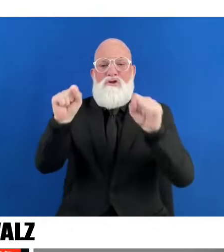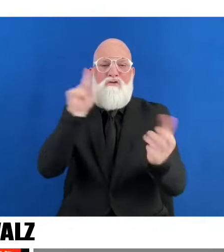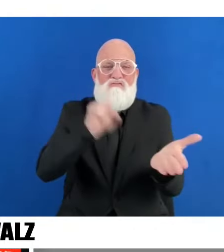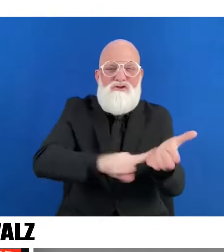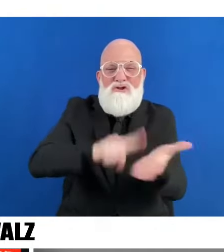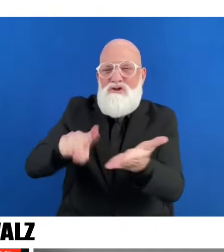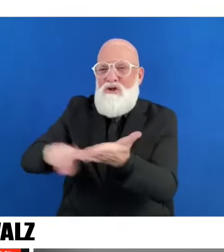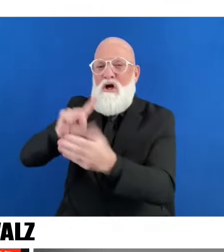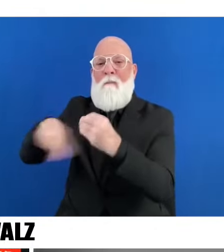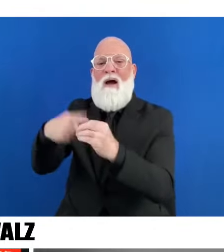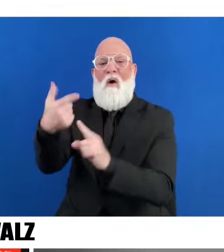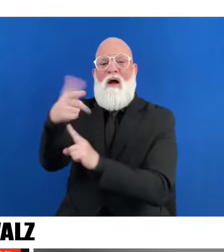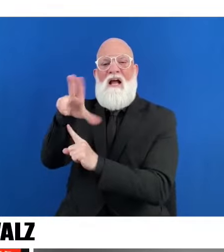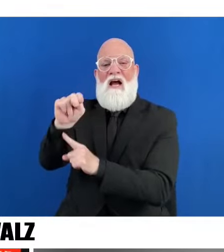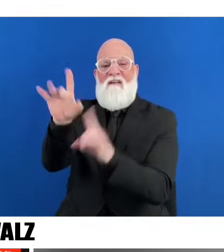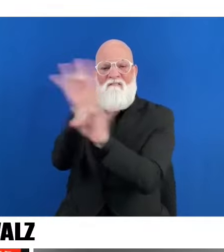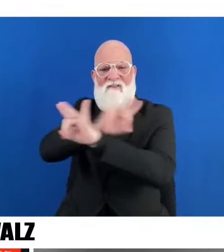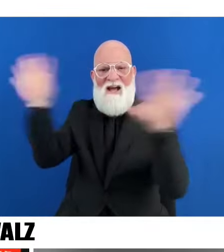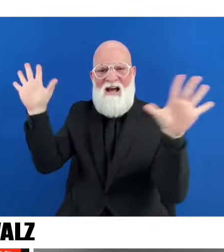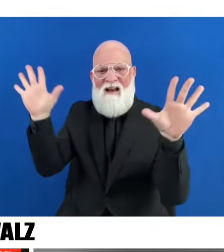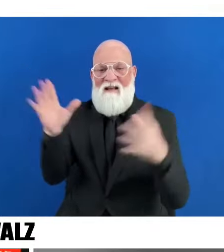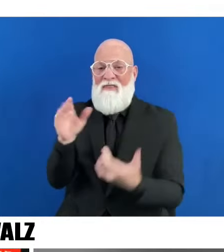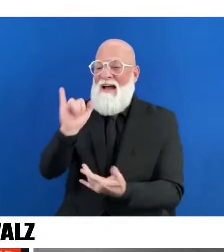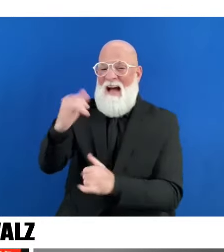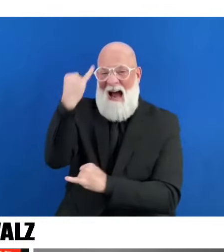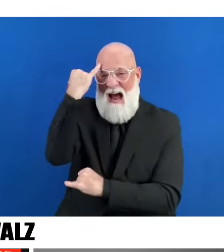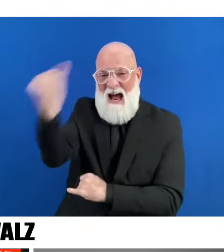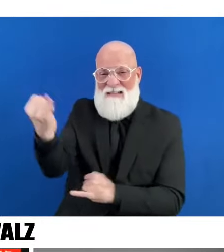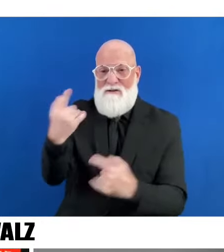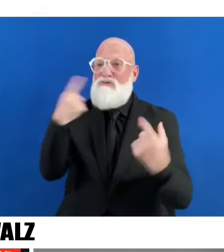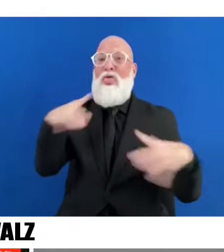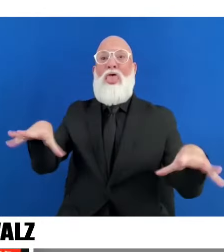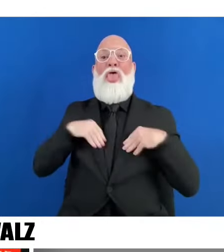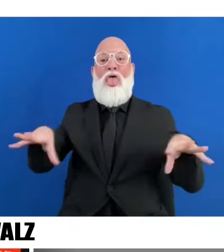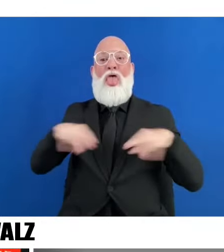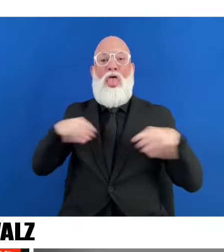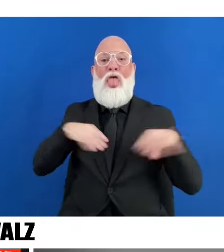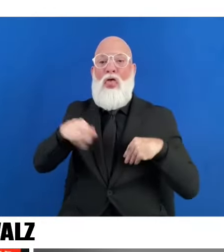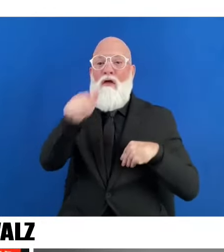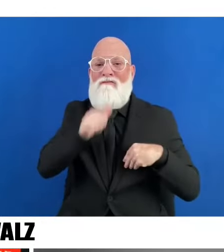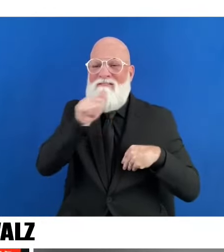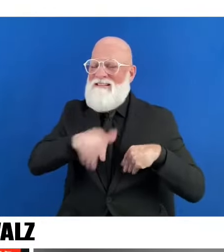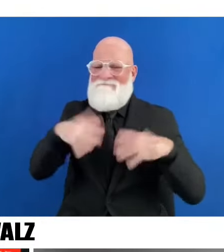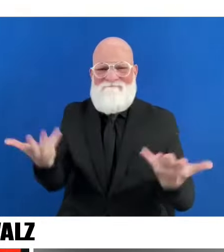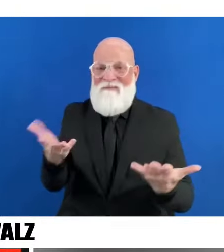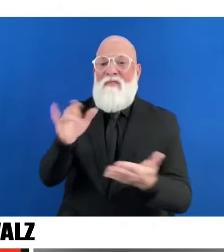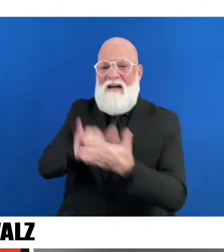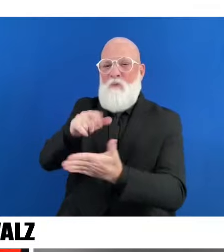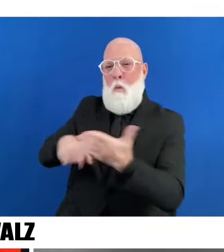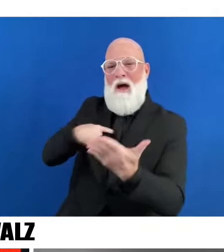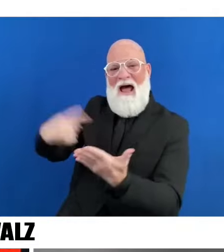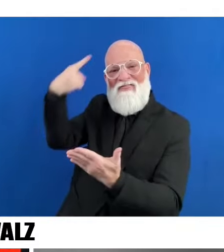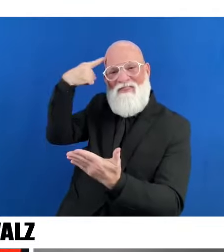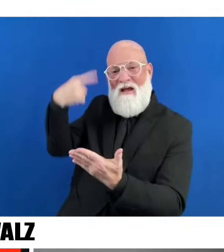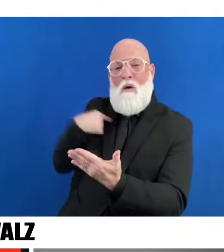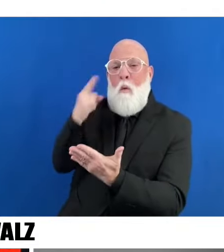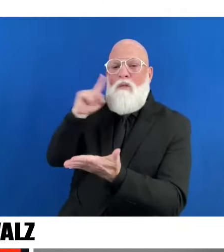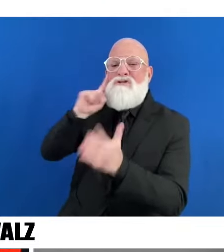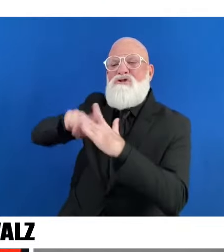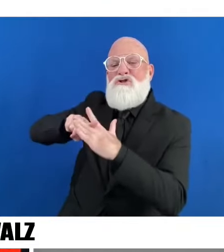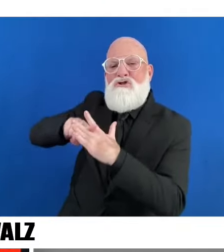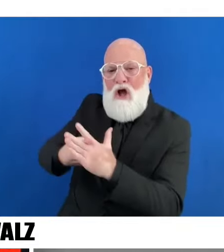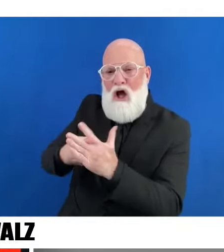idea that we should just live with it, and here's what I do think, that this is a good start to the conversation. I 100% believe that